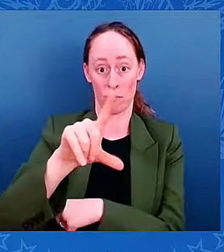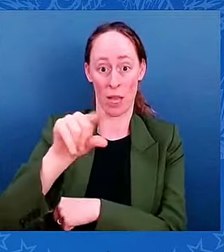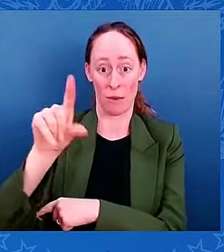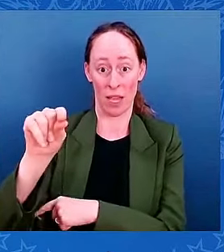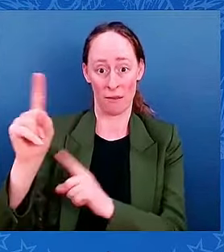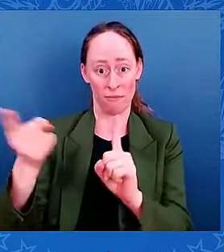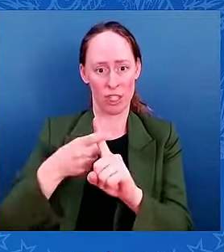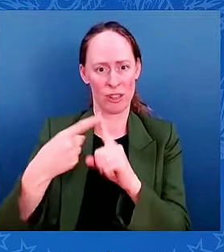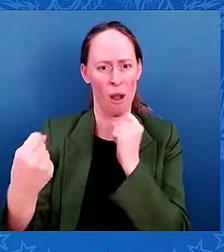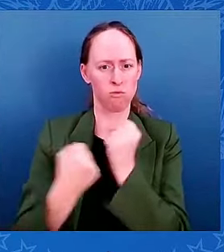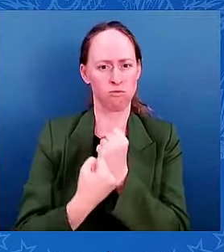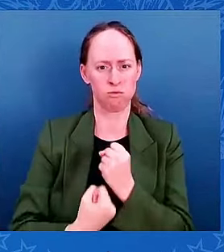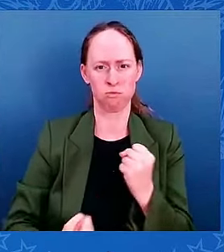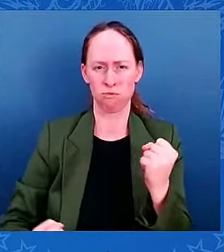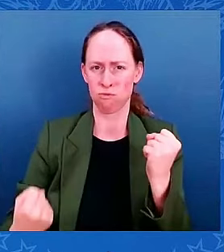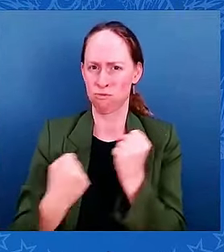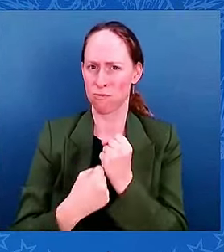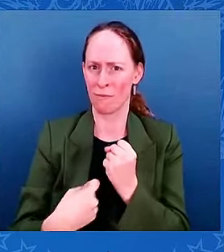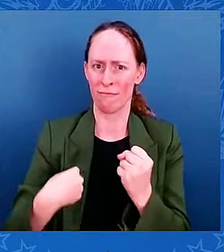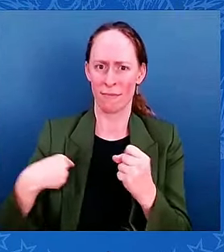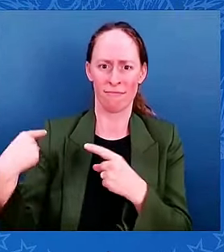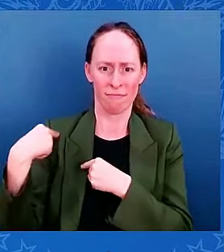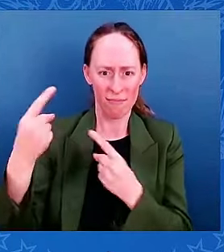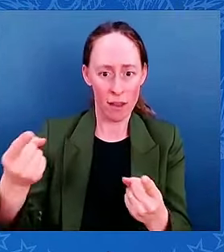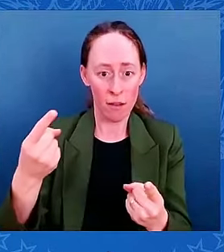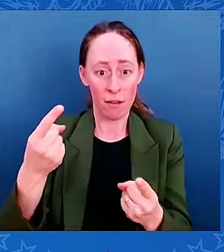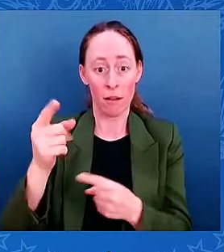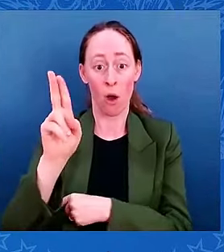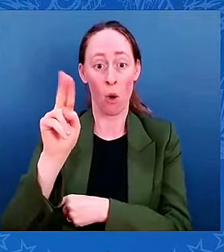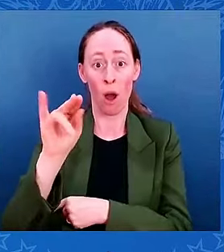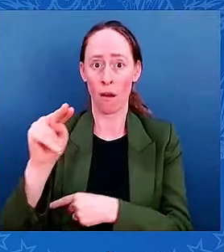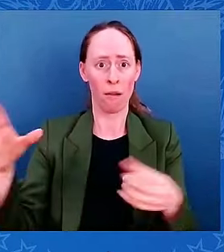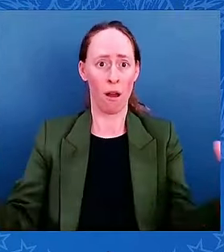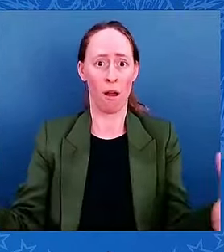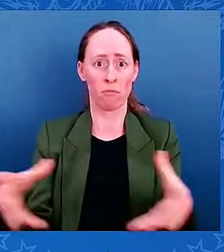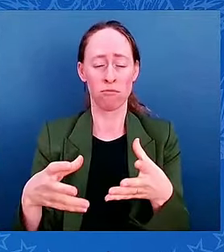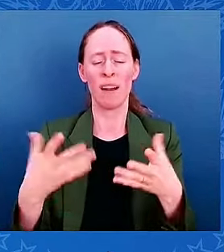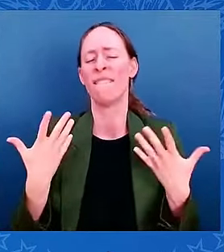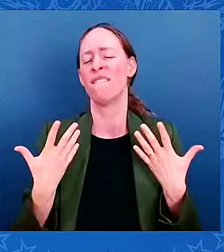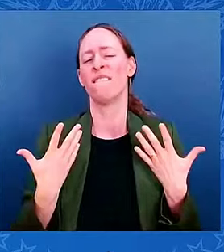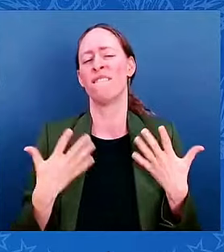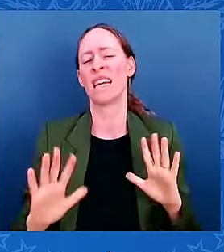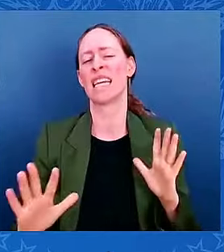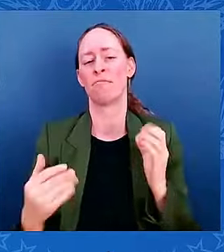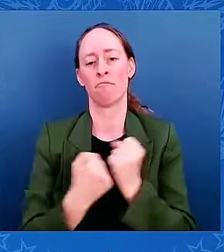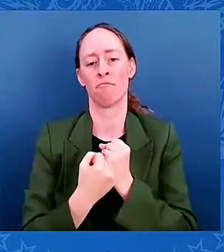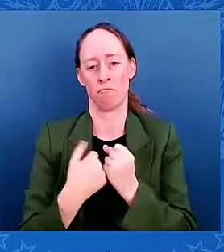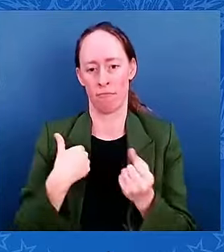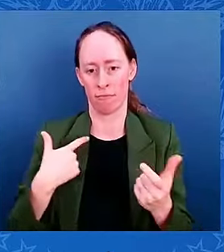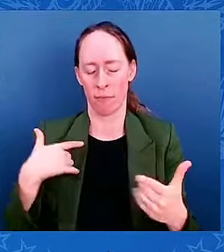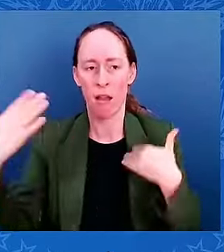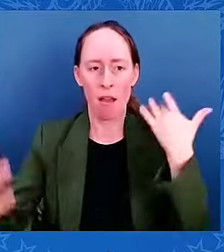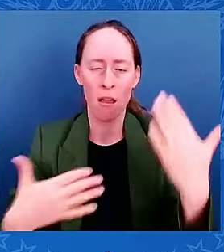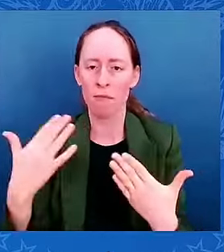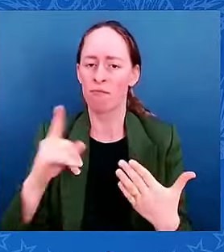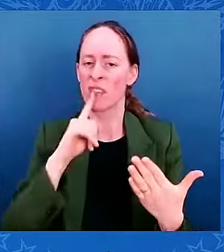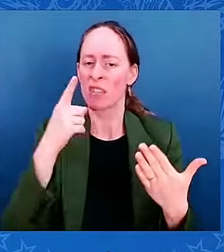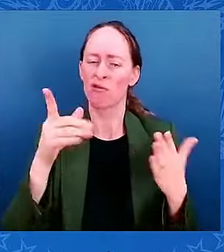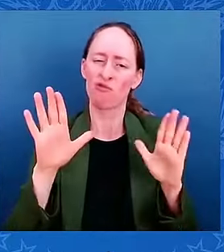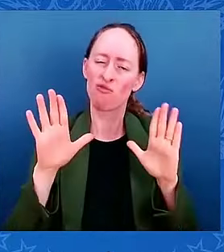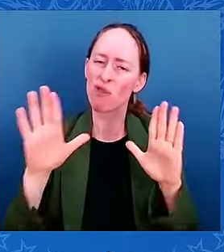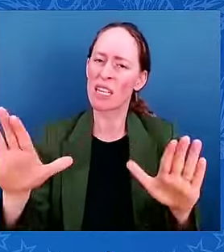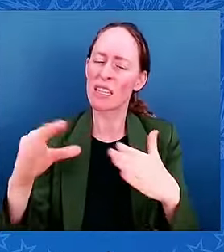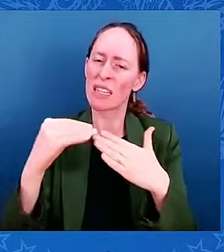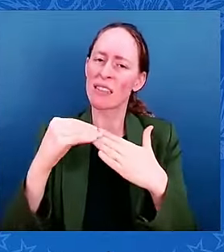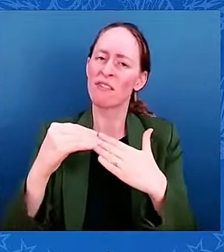his union along and changed everything. Kenny, you're not only a great labor leader, you're a good personal friend. Thank you. Thank you, thank you, thank you.